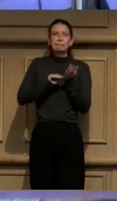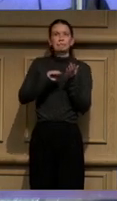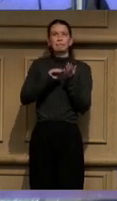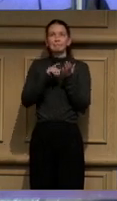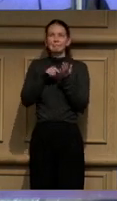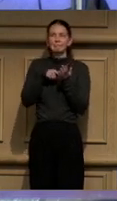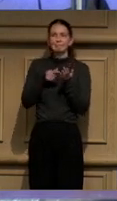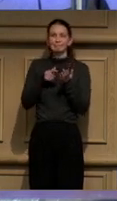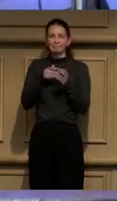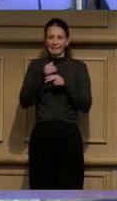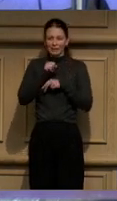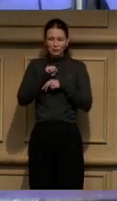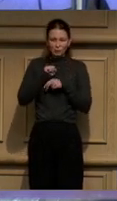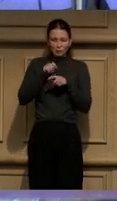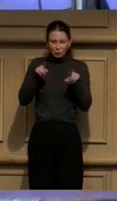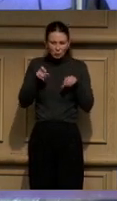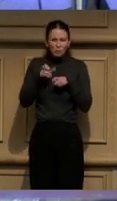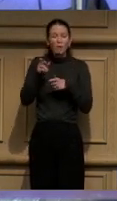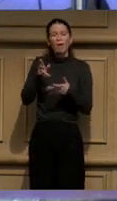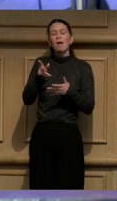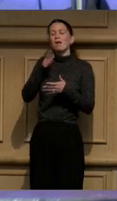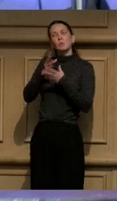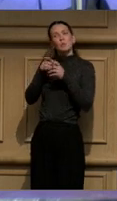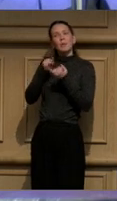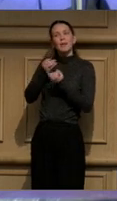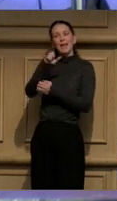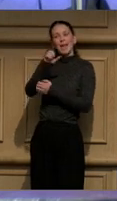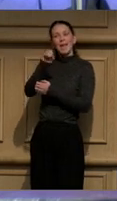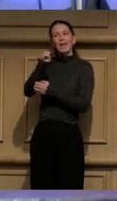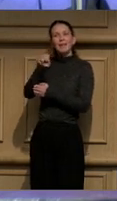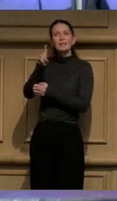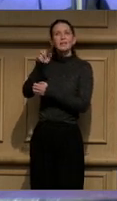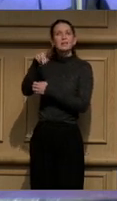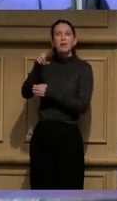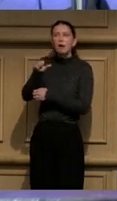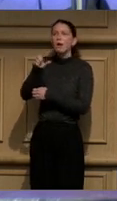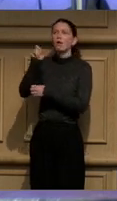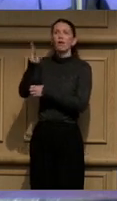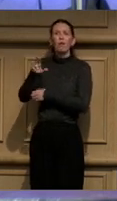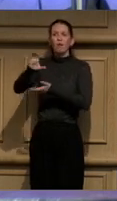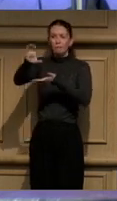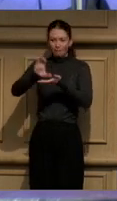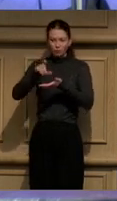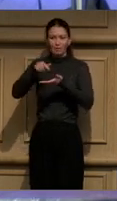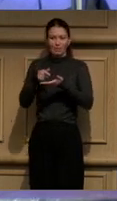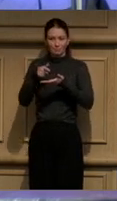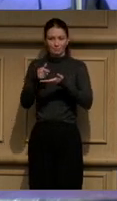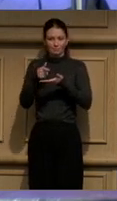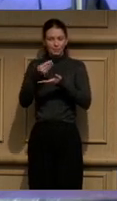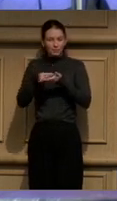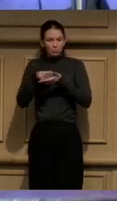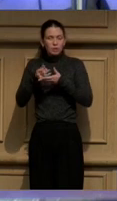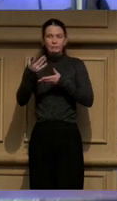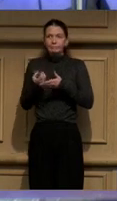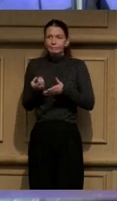of Aethon are given, or something like the idea of a bursary support, which is about time to reflect, time to